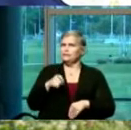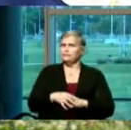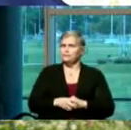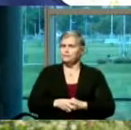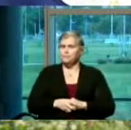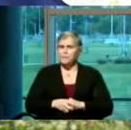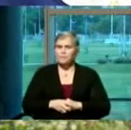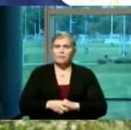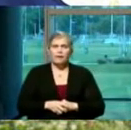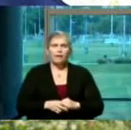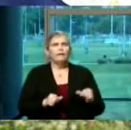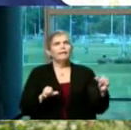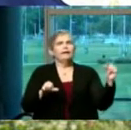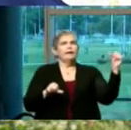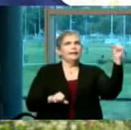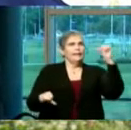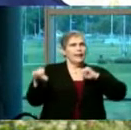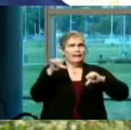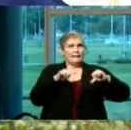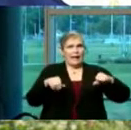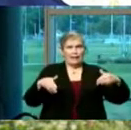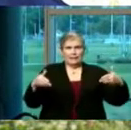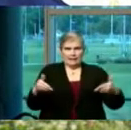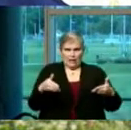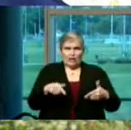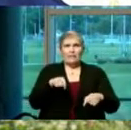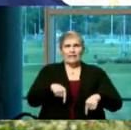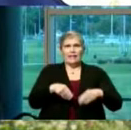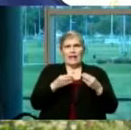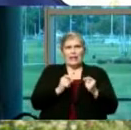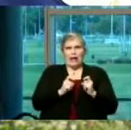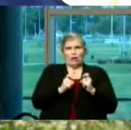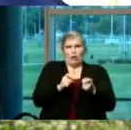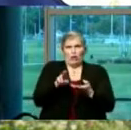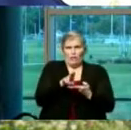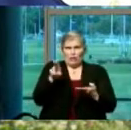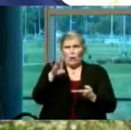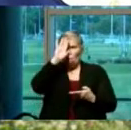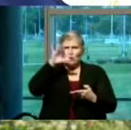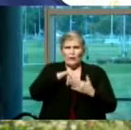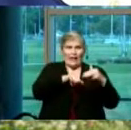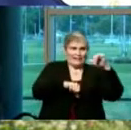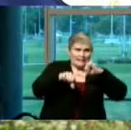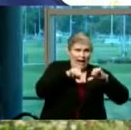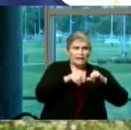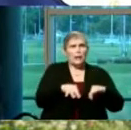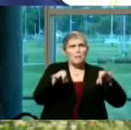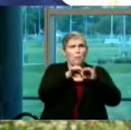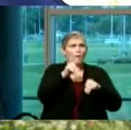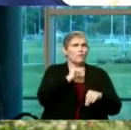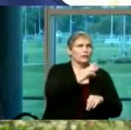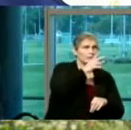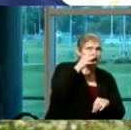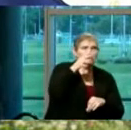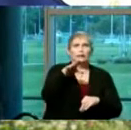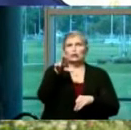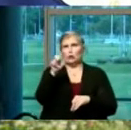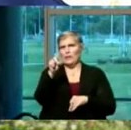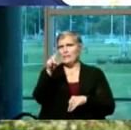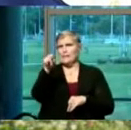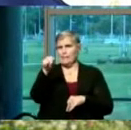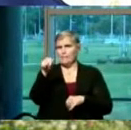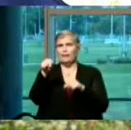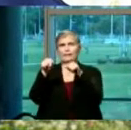Now, science, as you all know here in this great land grant university, is critical to our work in agriculture and to our work at USDA.